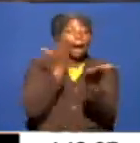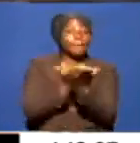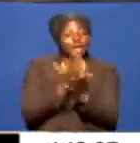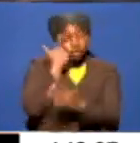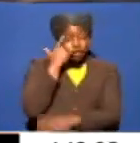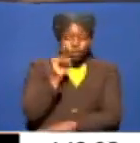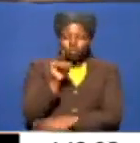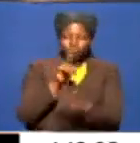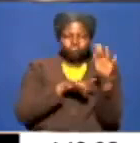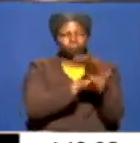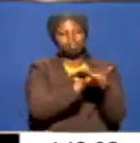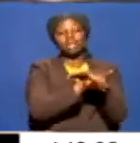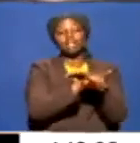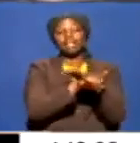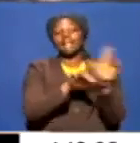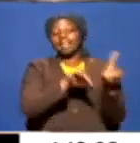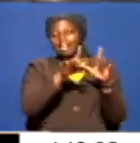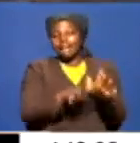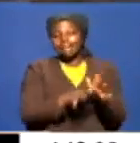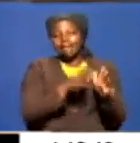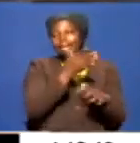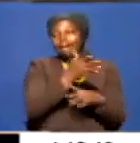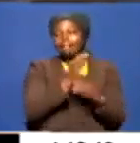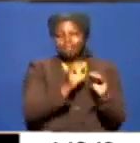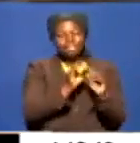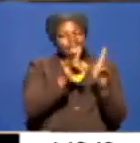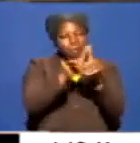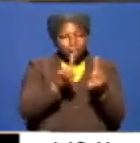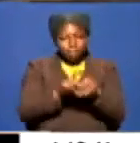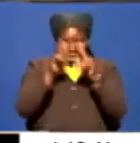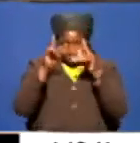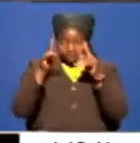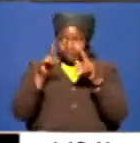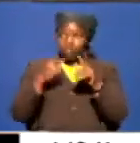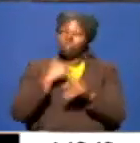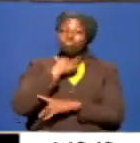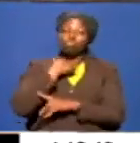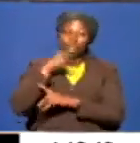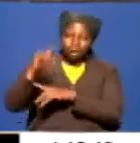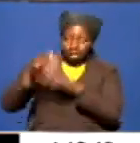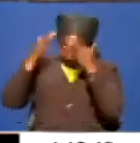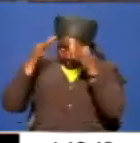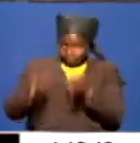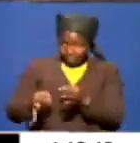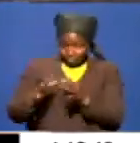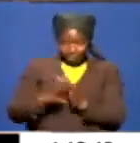mwenyewe, labor na union walisign hiyo kitu, no application, ni ku